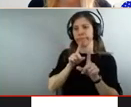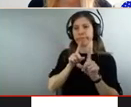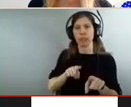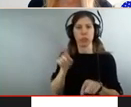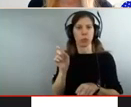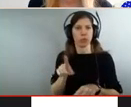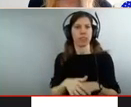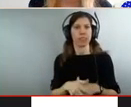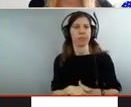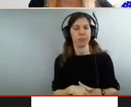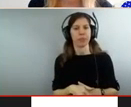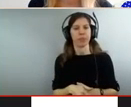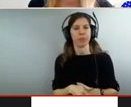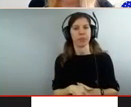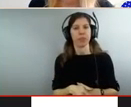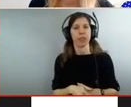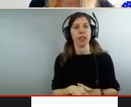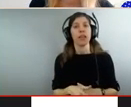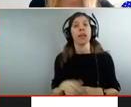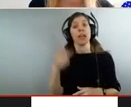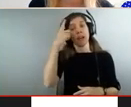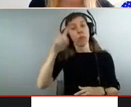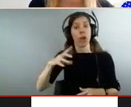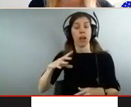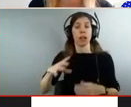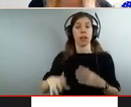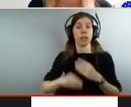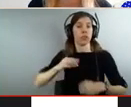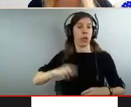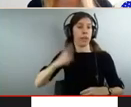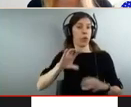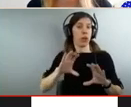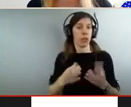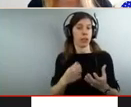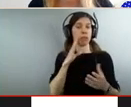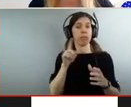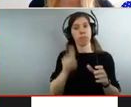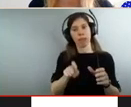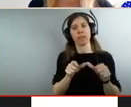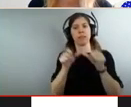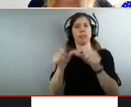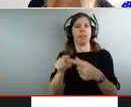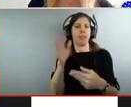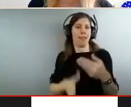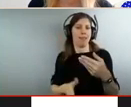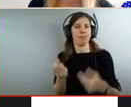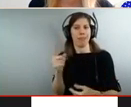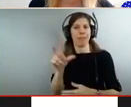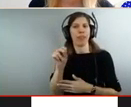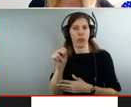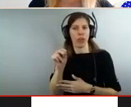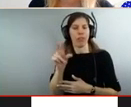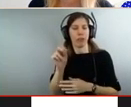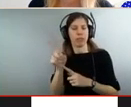questions. You must stay until the end for extra credit, which is going to be at 11:30, so it's a 30-minute webinar. And we